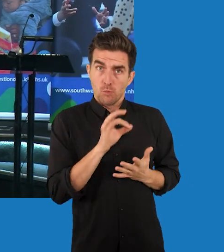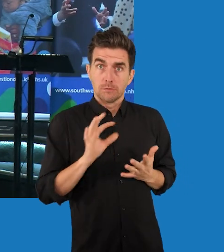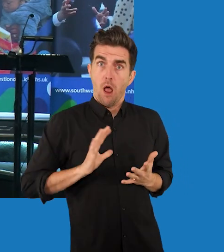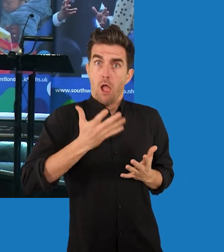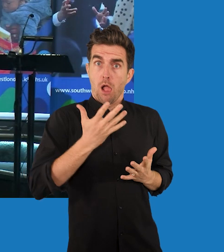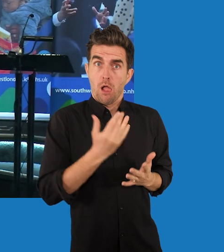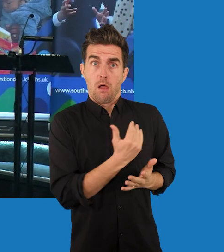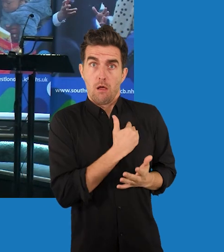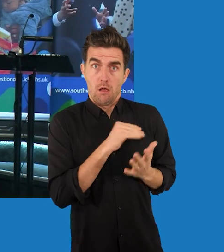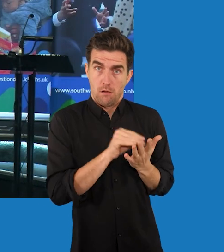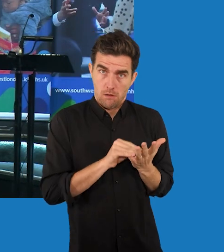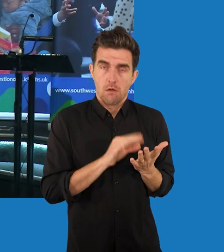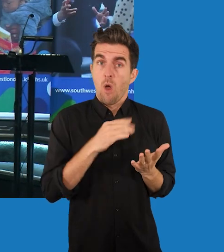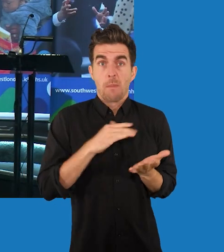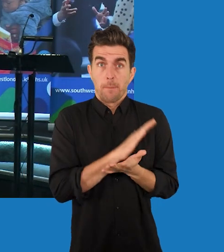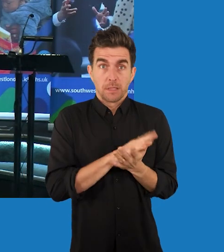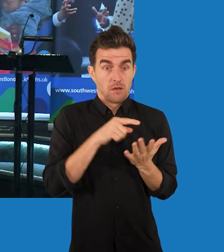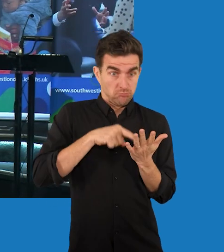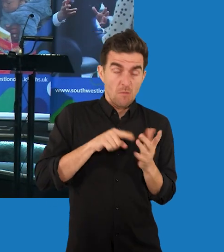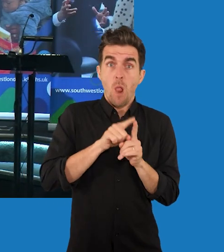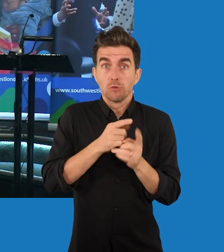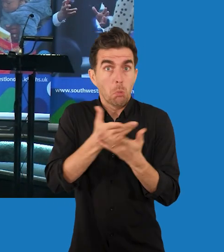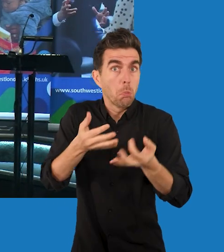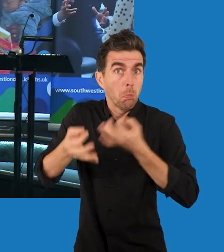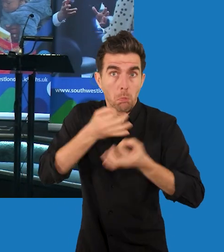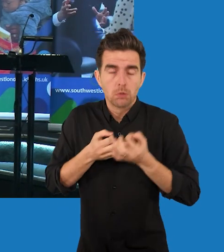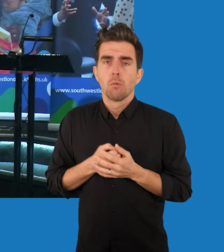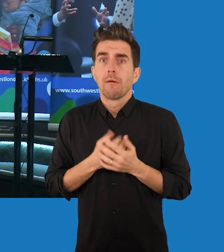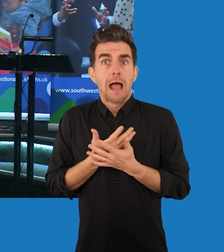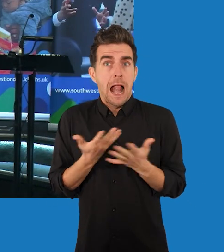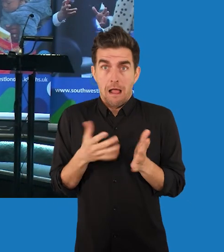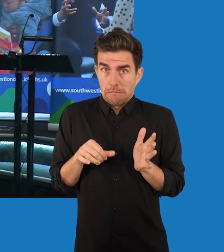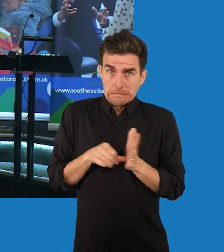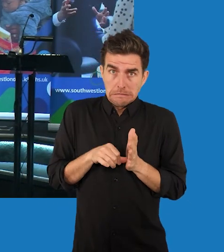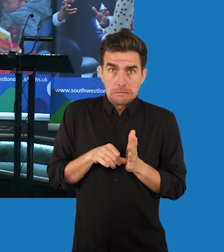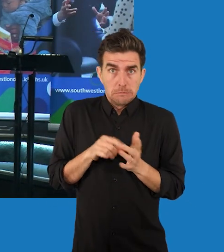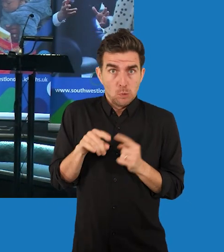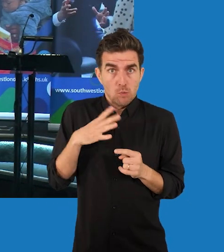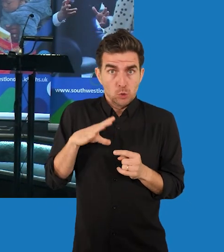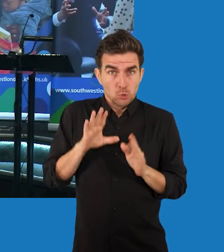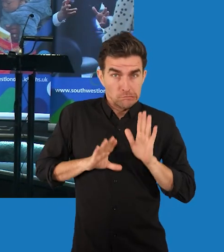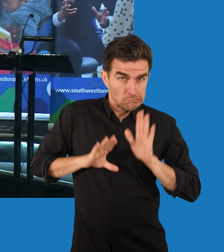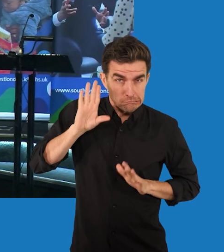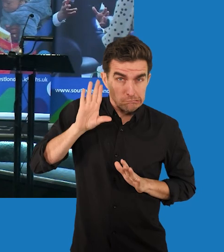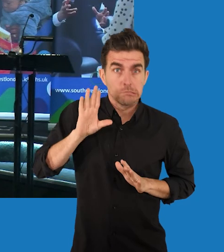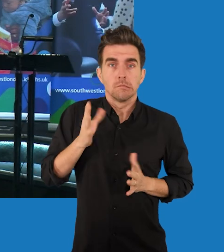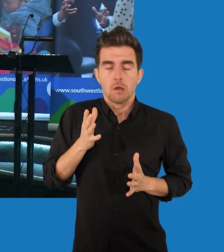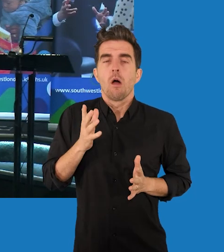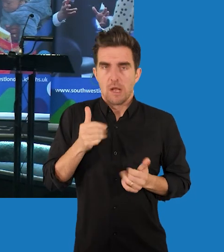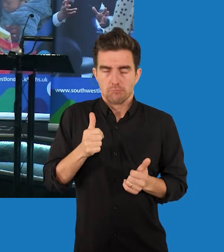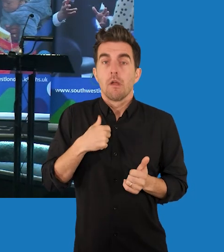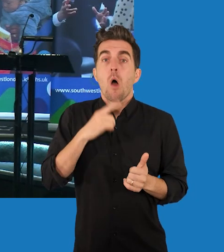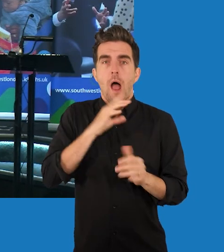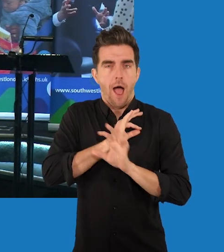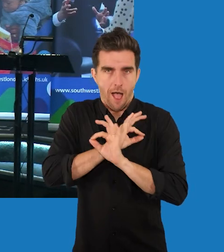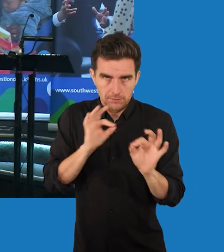I'll be happy to take other questions from the floor should there be any issues that people want to raise. We've asked